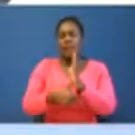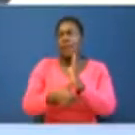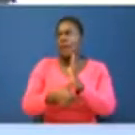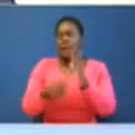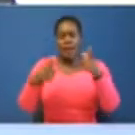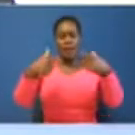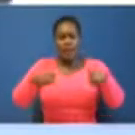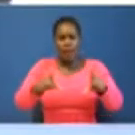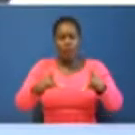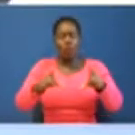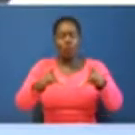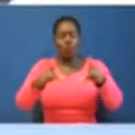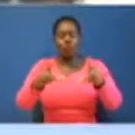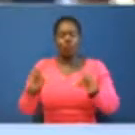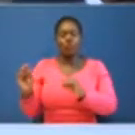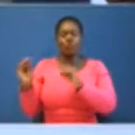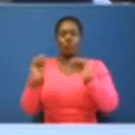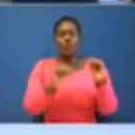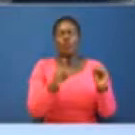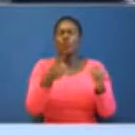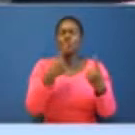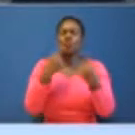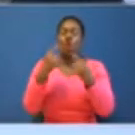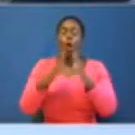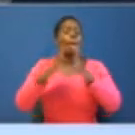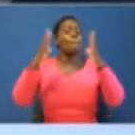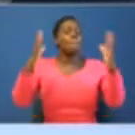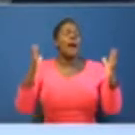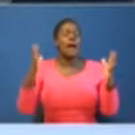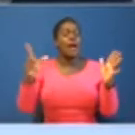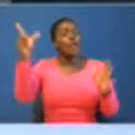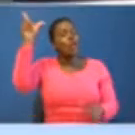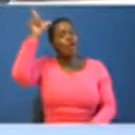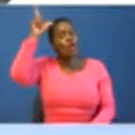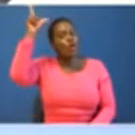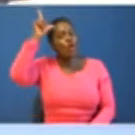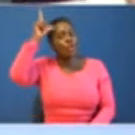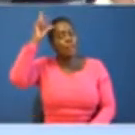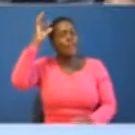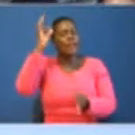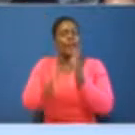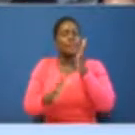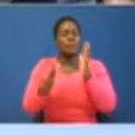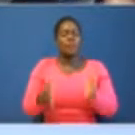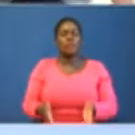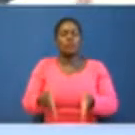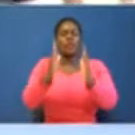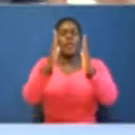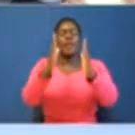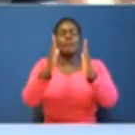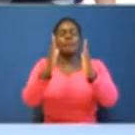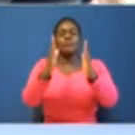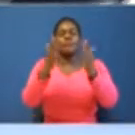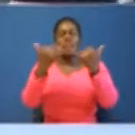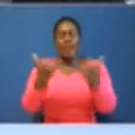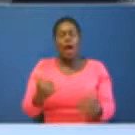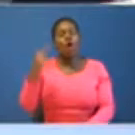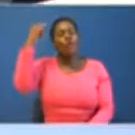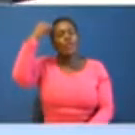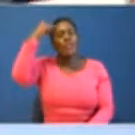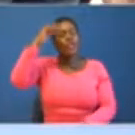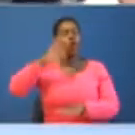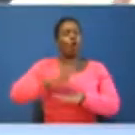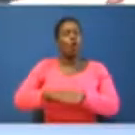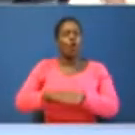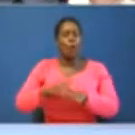me allow him to immediately jump in and you've you've talked a bit about the logic behind the expressway he's brought up the terminus as well let's talk about the thinking around